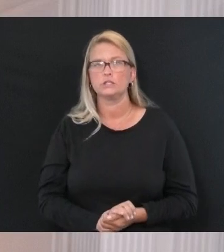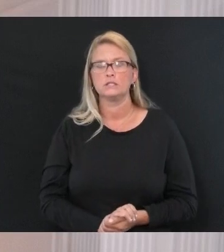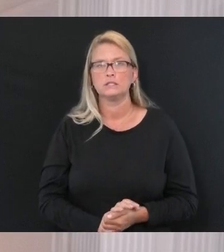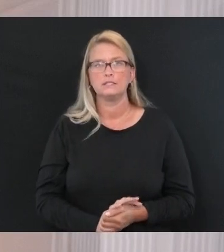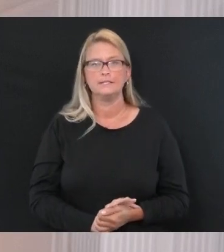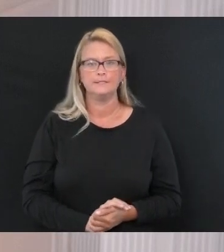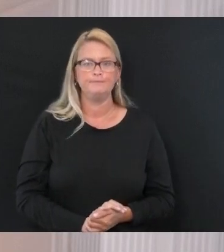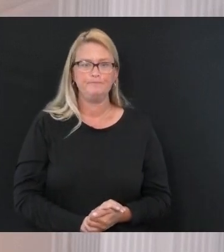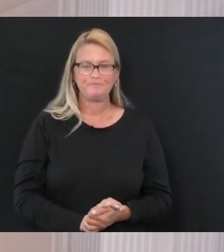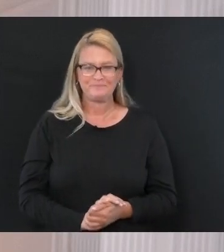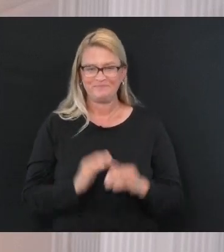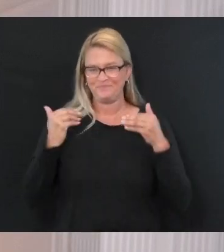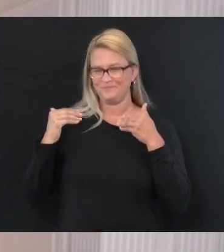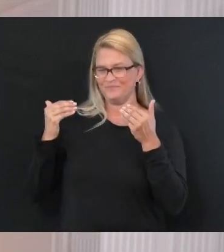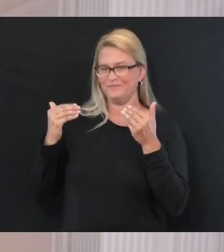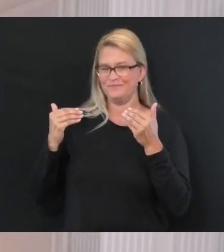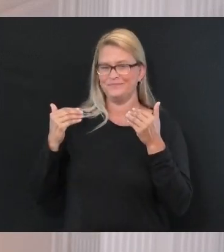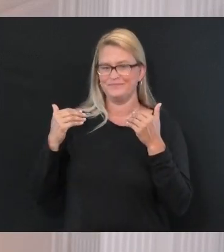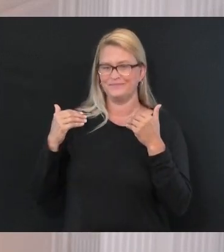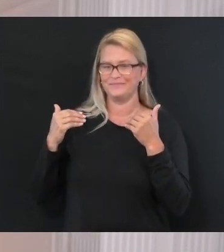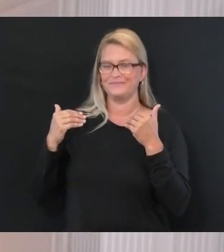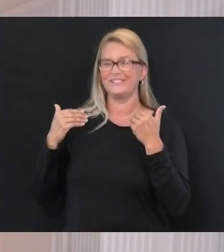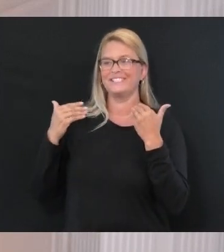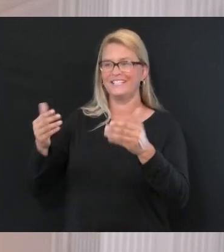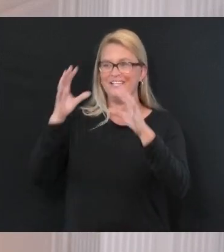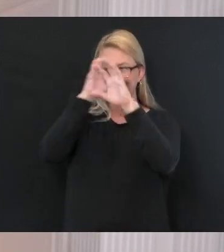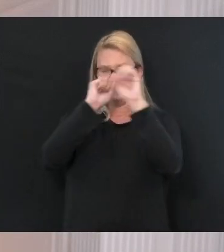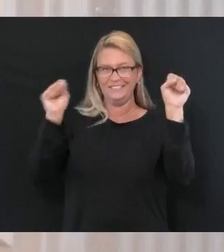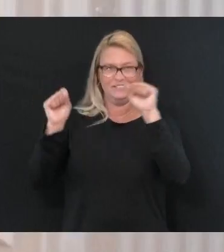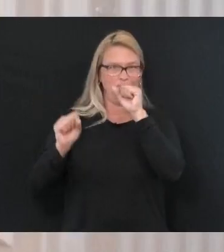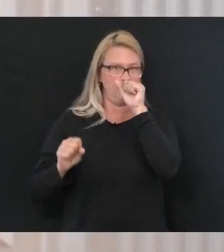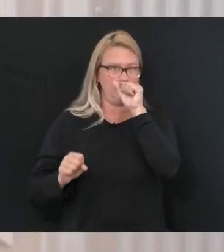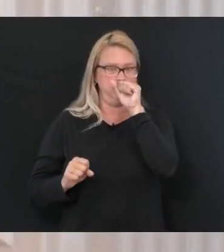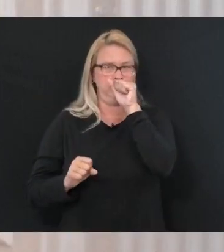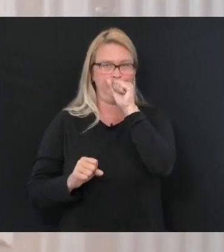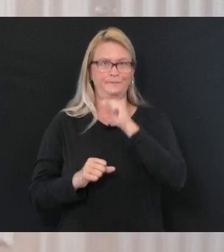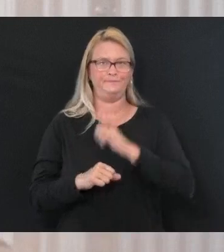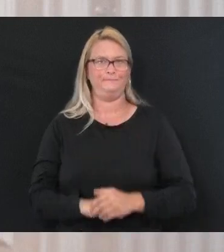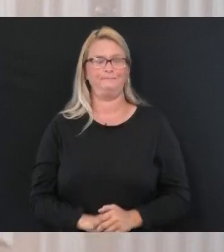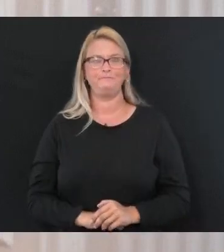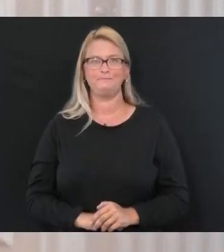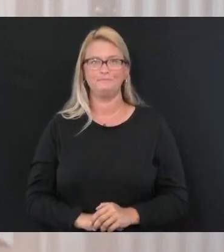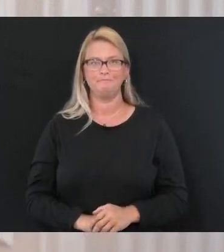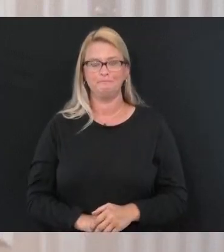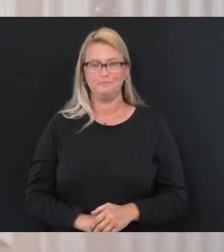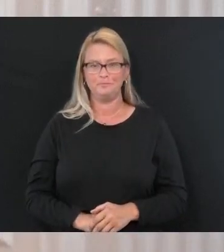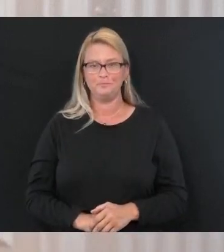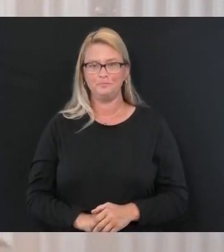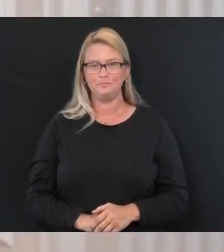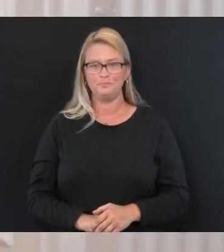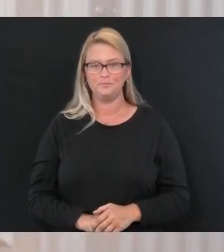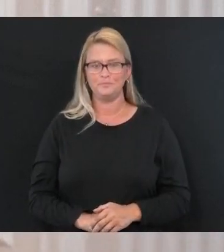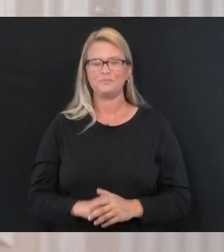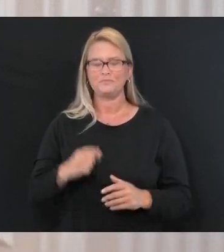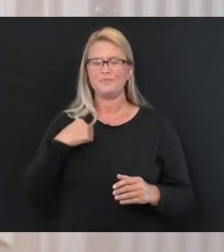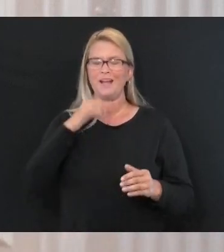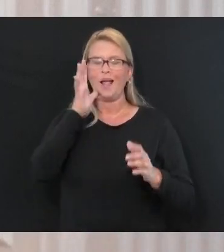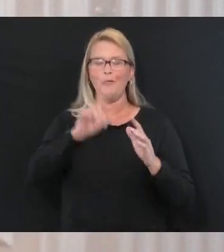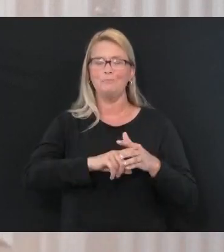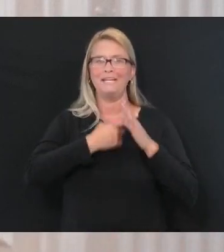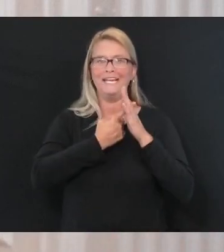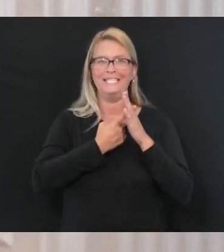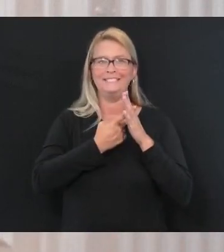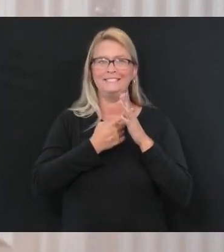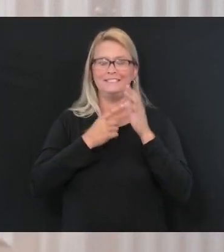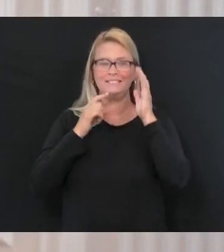Secretary Birch, go again. Or not, or Superintendent Birch, I'm sorry. I'll begin, and I know that Dr. Marsh or Secretary